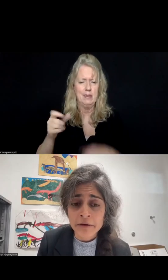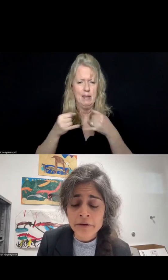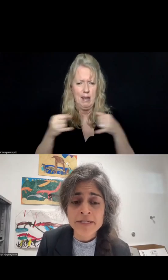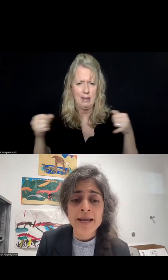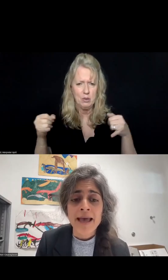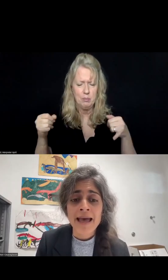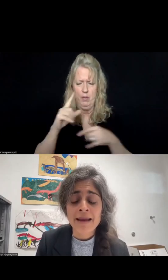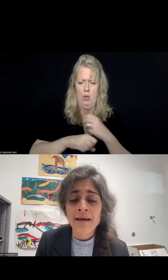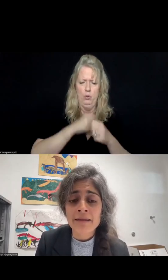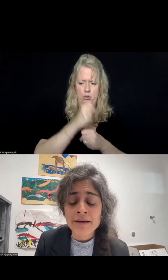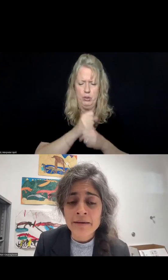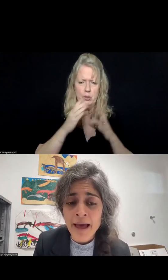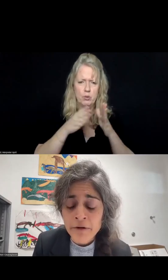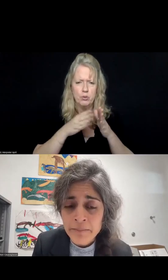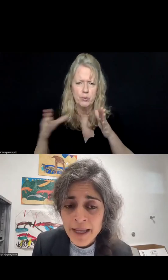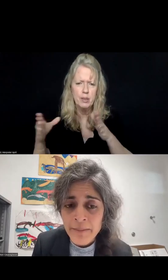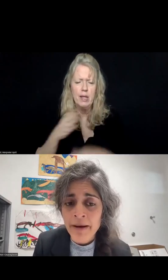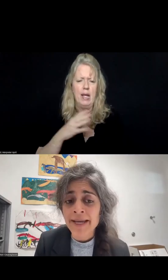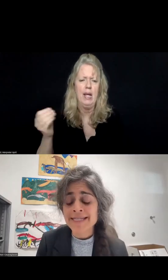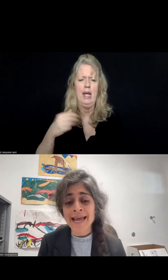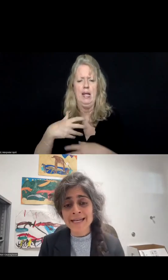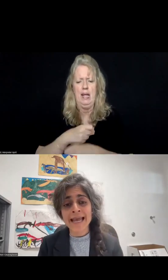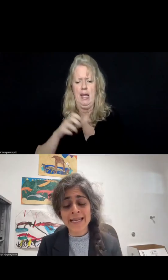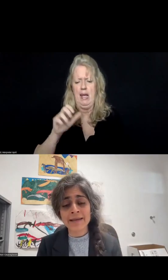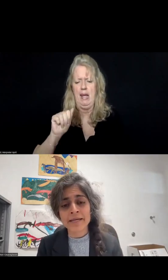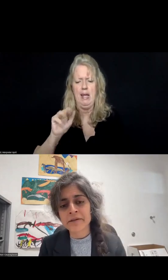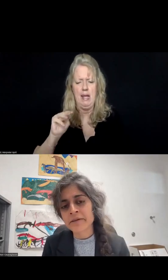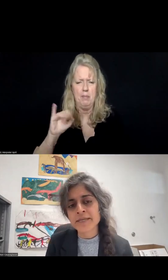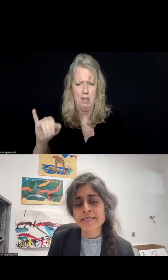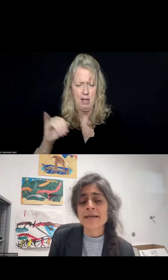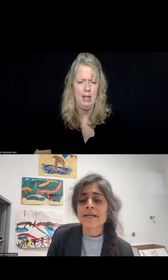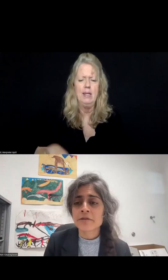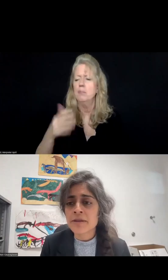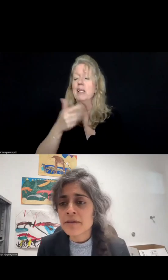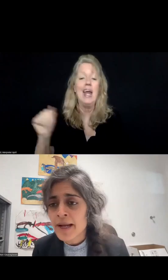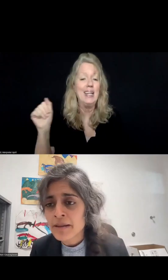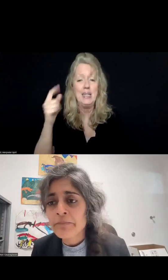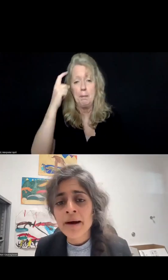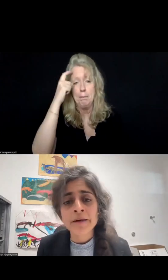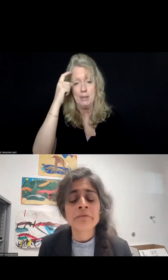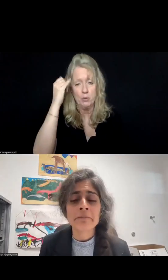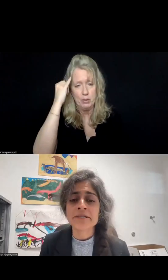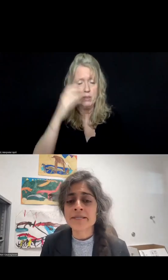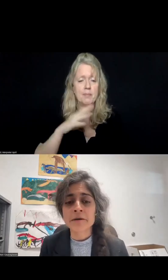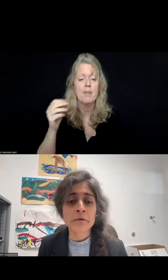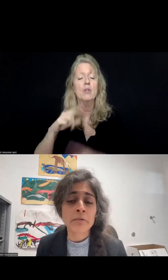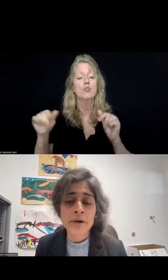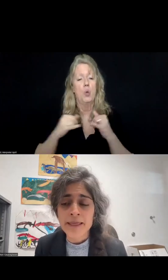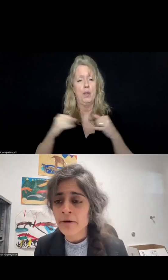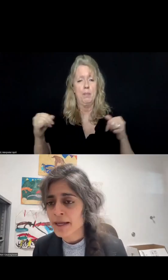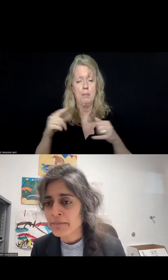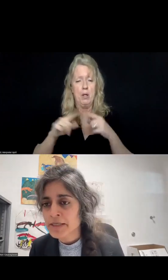the years, and the acronym AMI is any mental illness. So the line on the bottom represents the